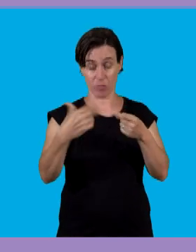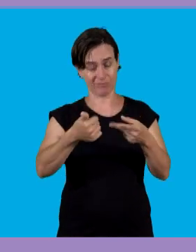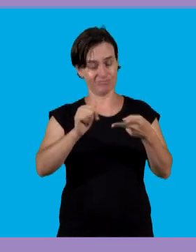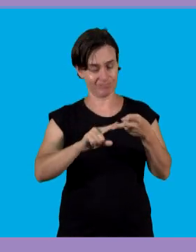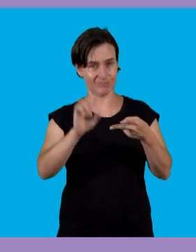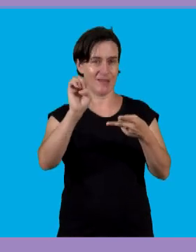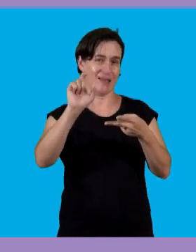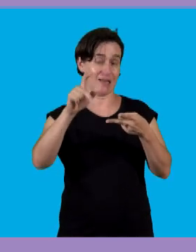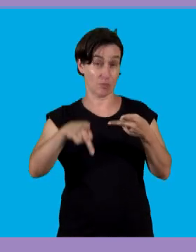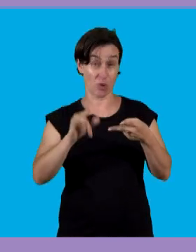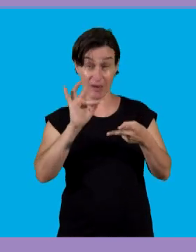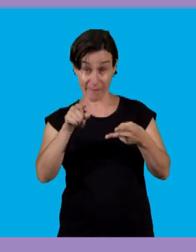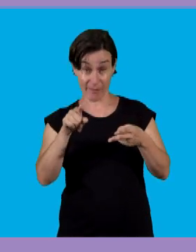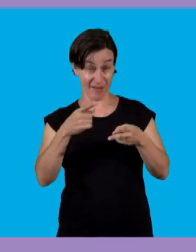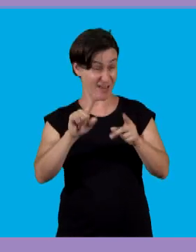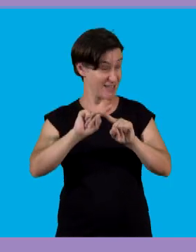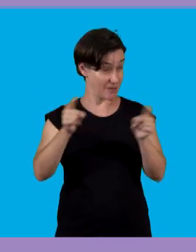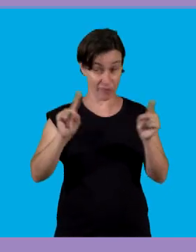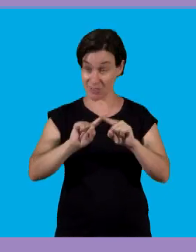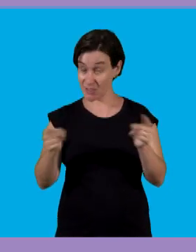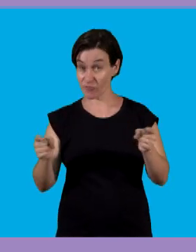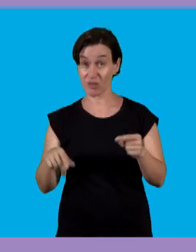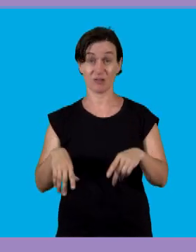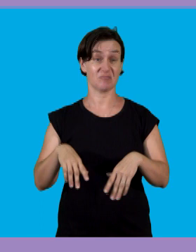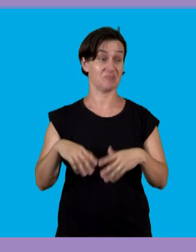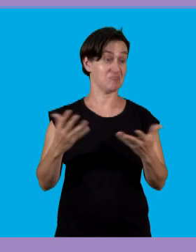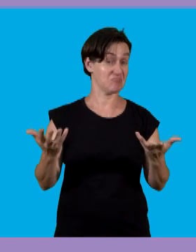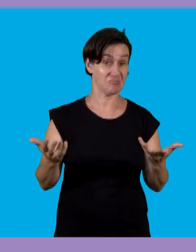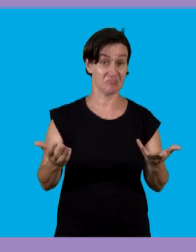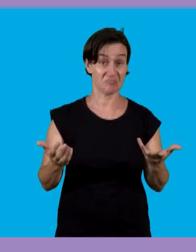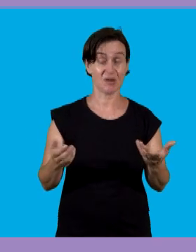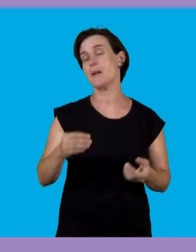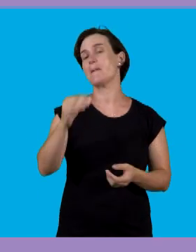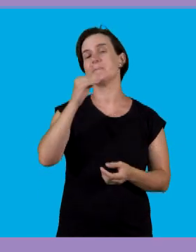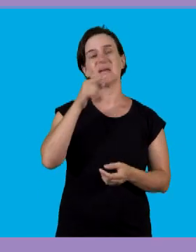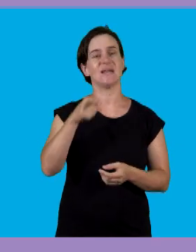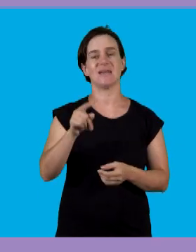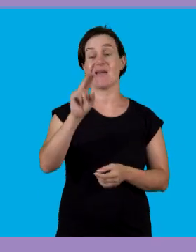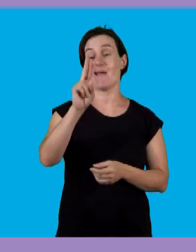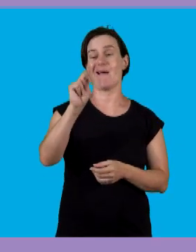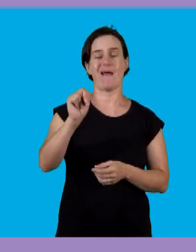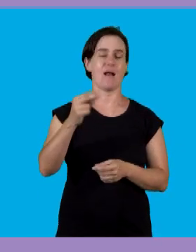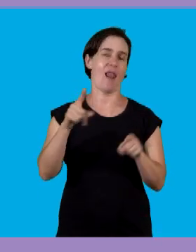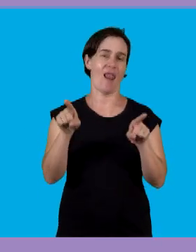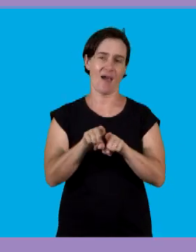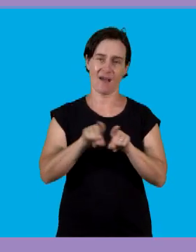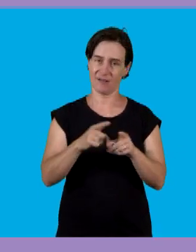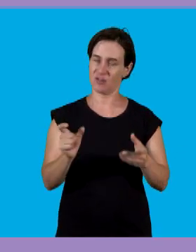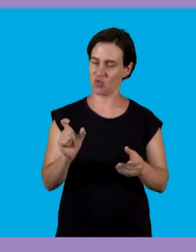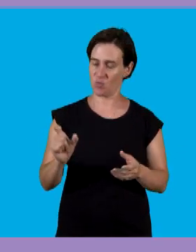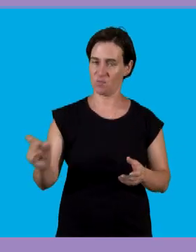same exponents, and if they do not have the same variables or the same exponents to those variables, then they are not